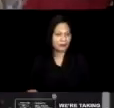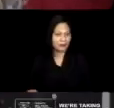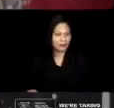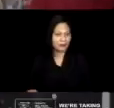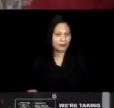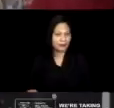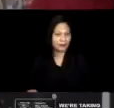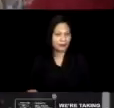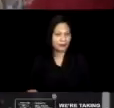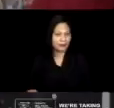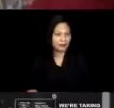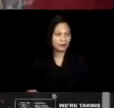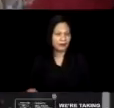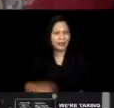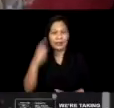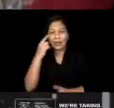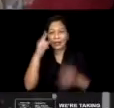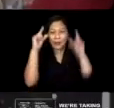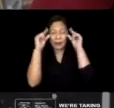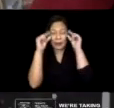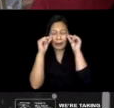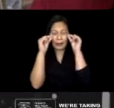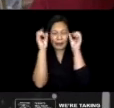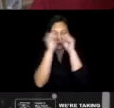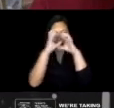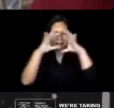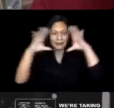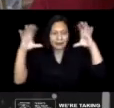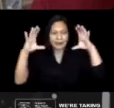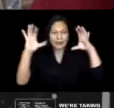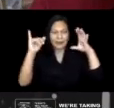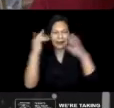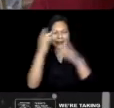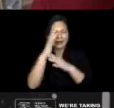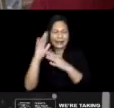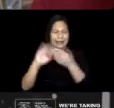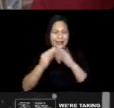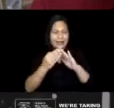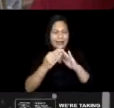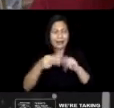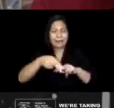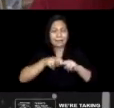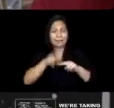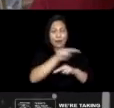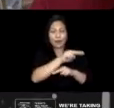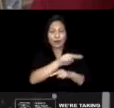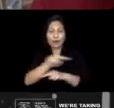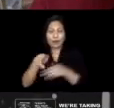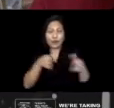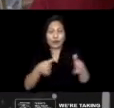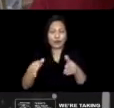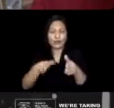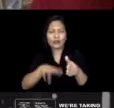Close your eyes and think of a hotel room in Brindisi. You're sitting at a desk looking out the window onto the street below. It's